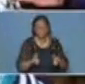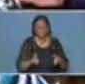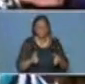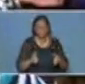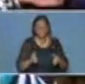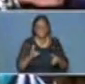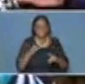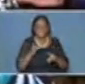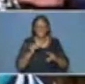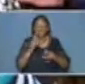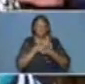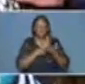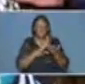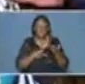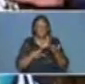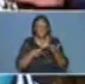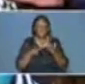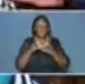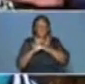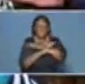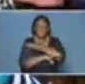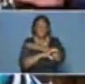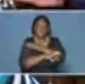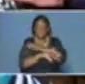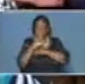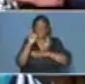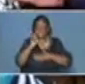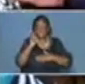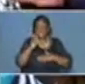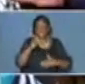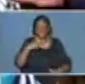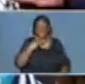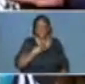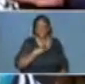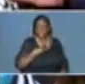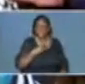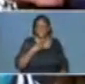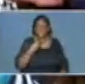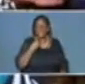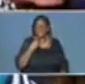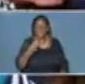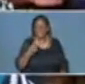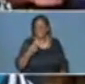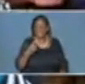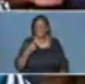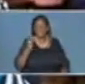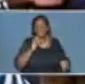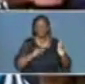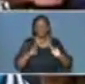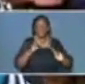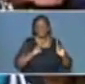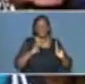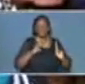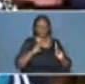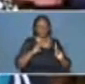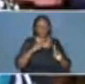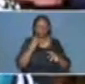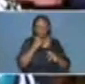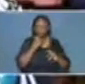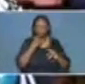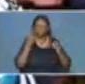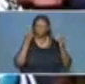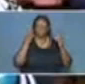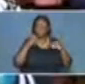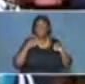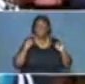country. And even though we may have had our naysayers, we can see that because persons were willing to take the vaccine,